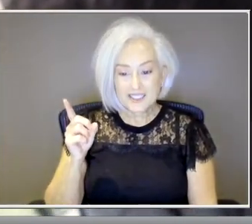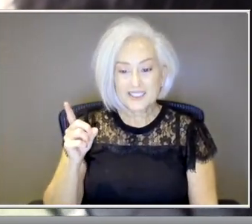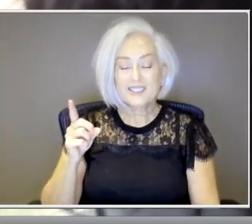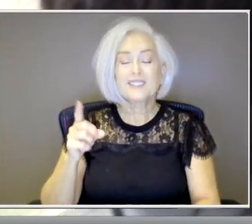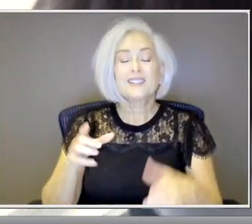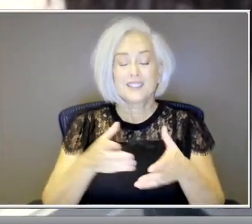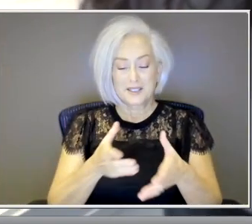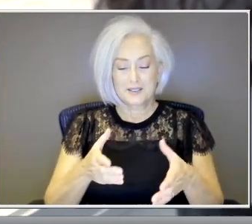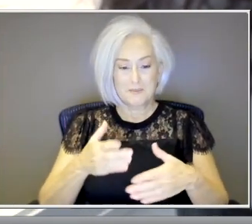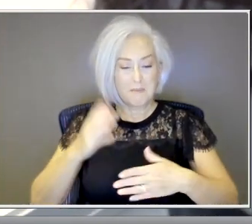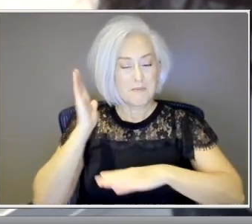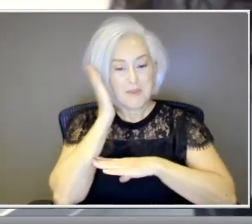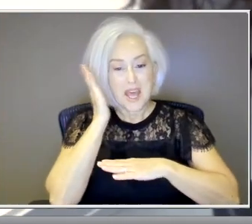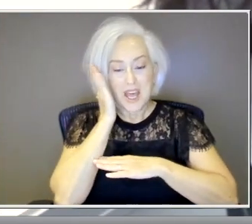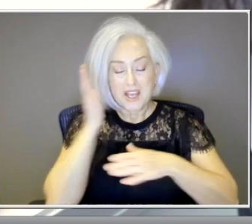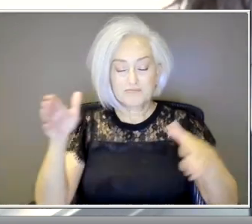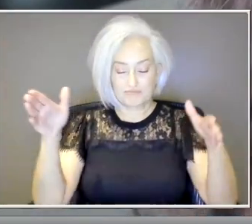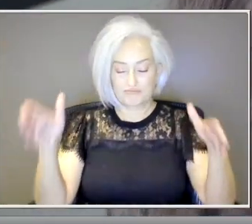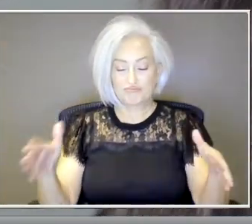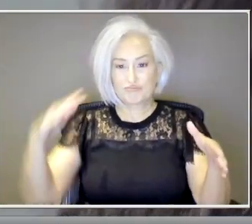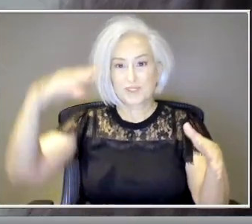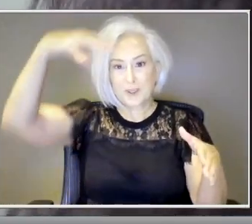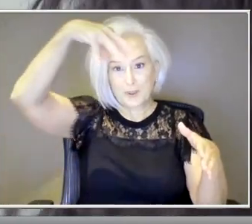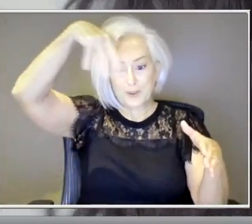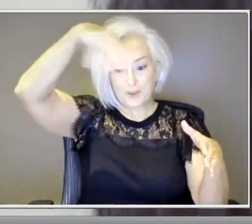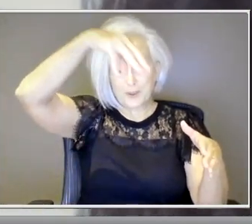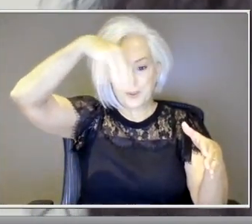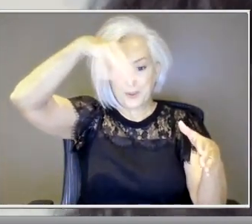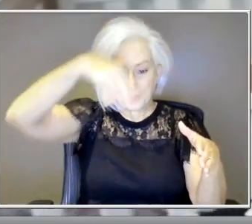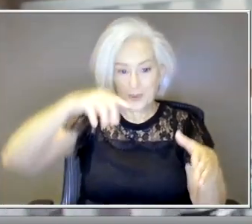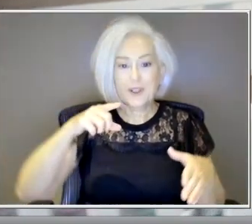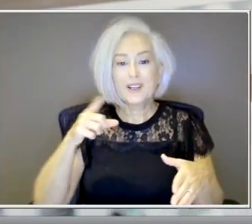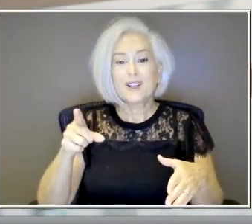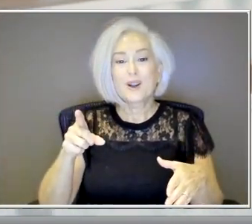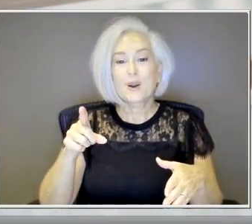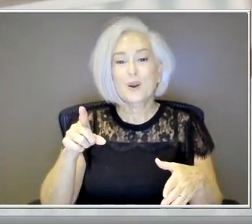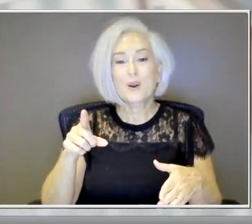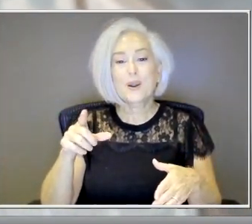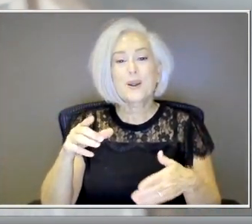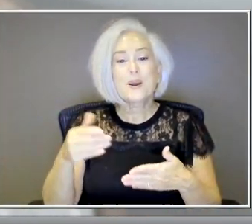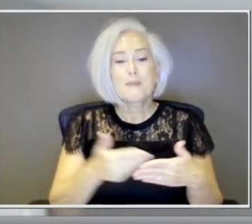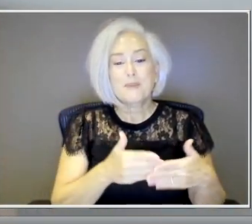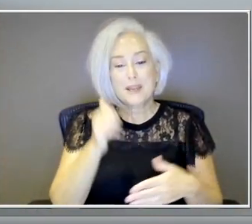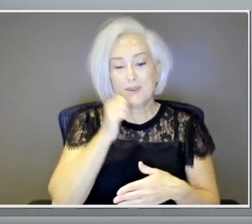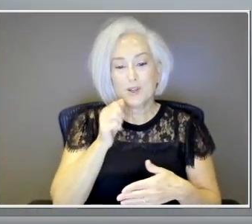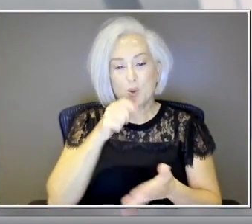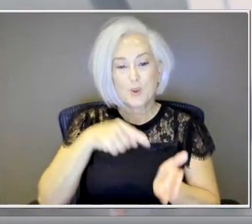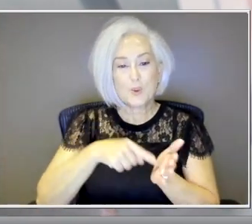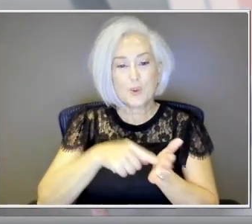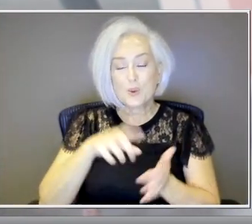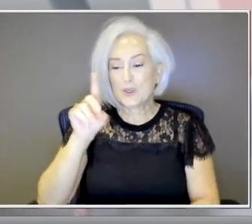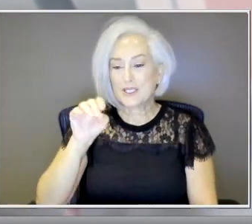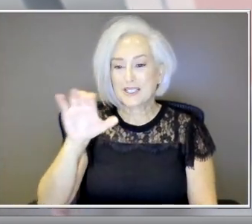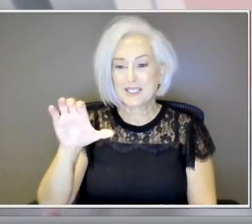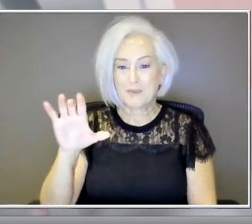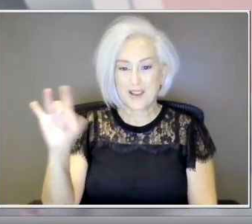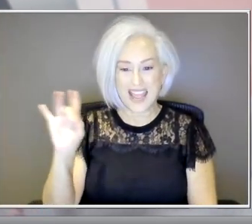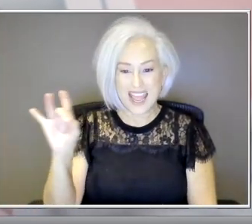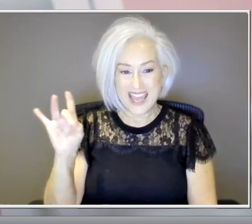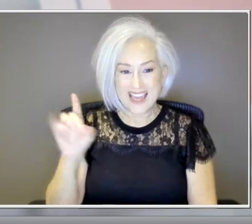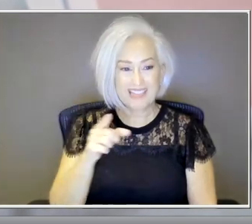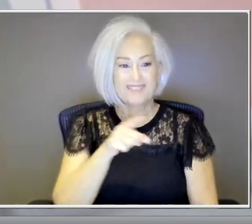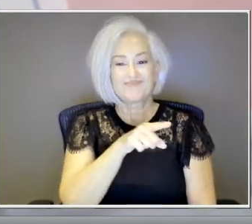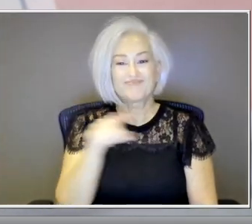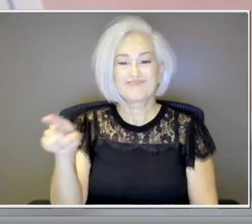our bassinet. Standing in the nursery of her baby girl due December 8th. These are some Taylor Swift lyrics because I'm a big Taylor